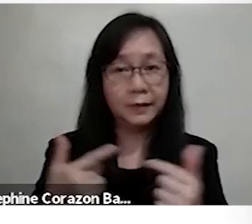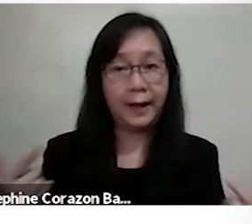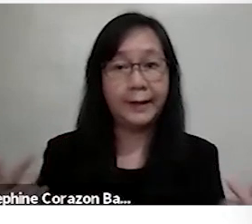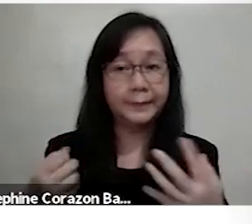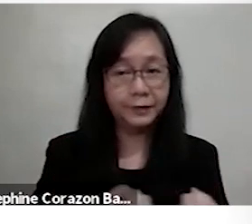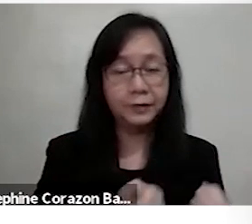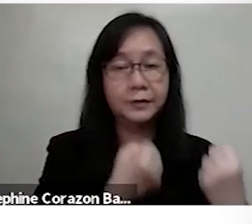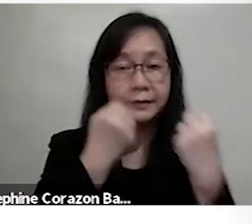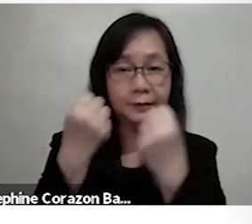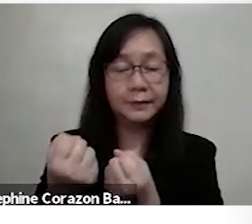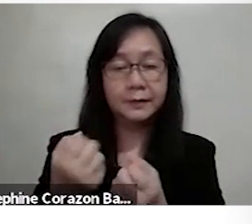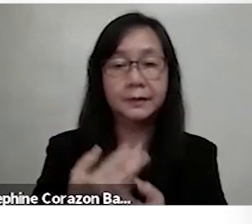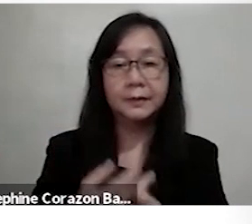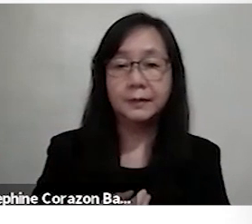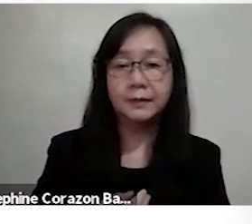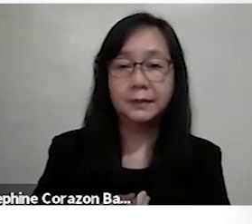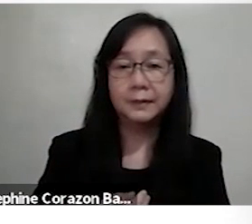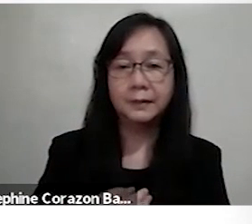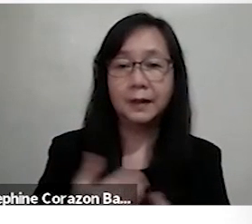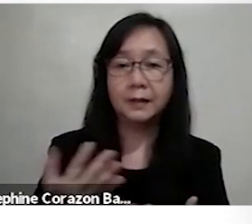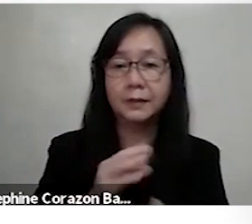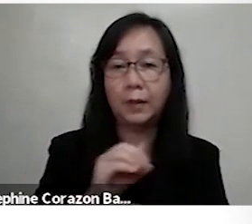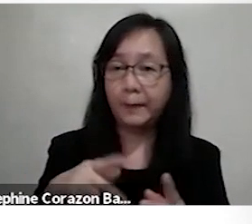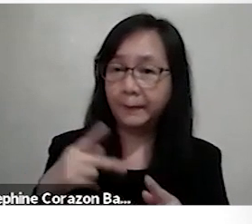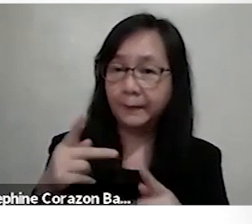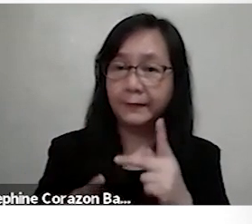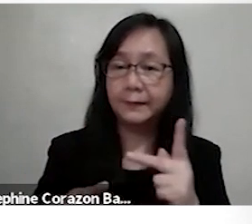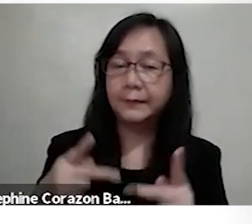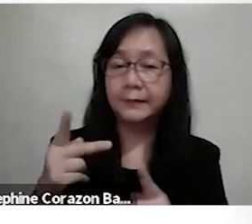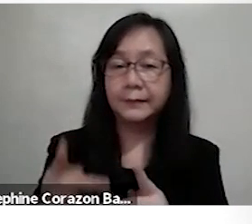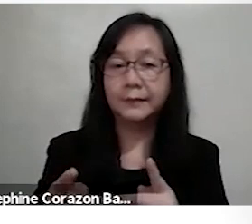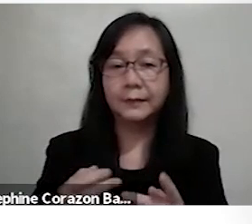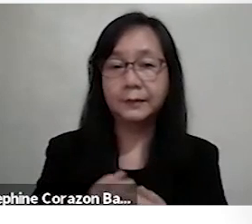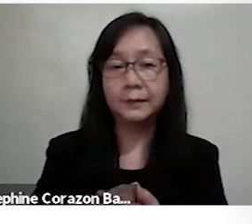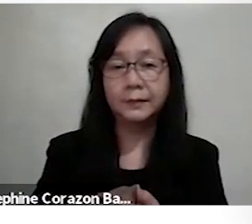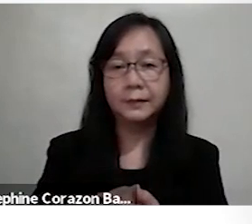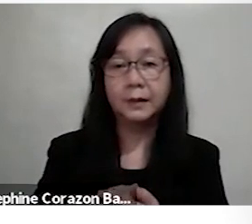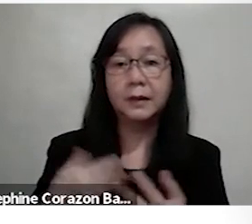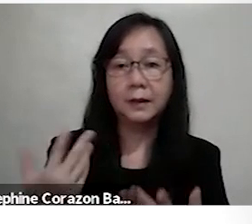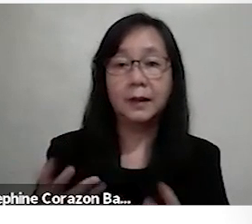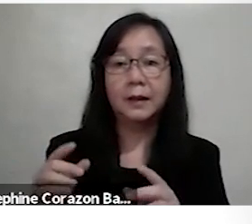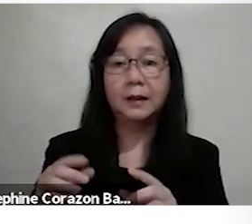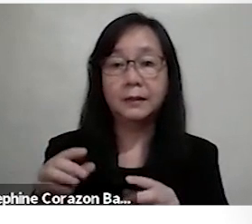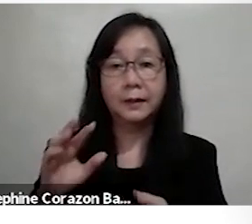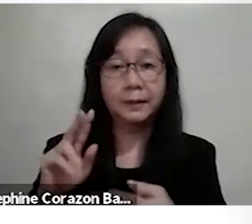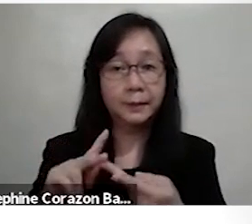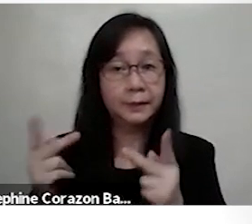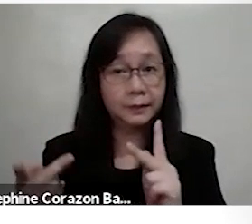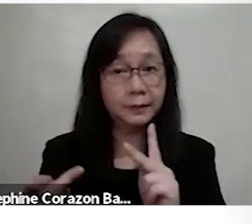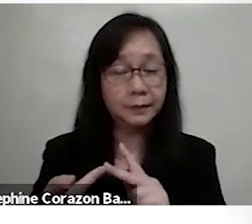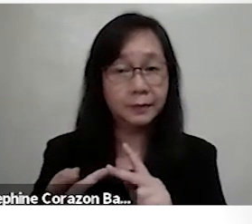in CRC Cambodia. But this the main source is not very different to the funding